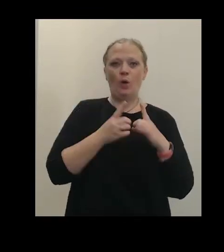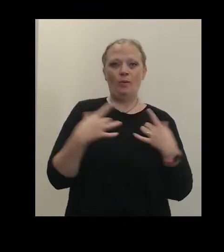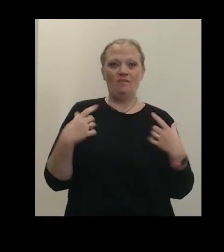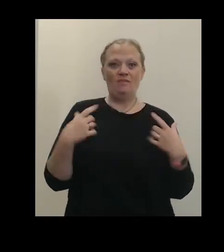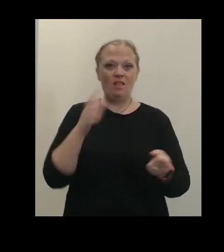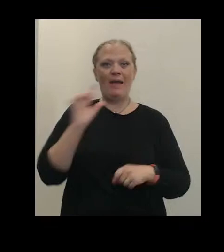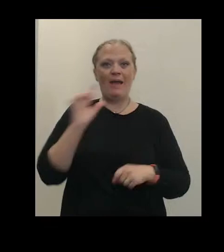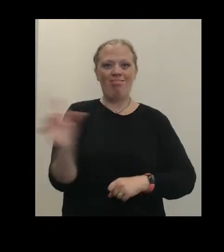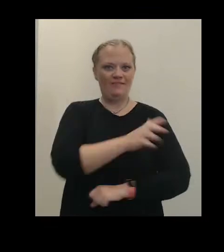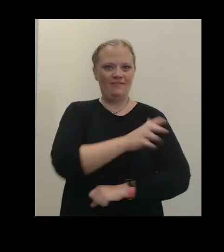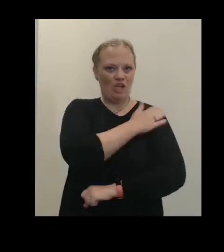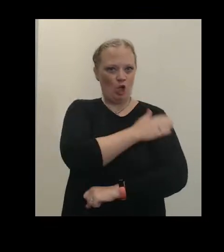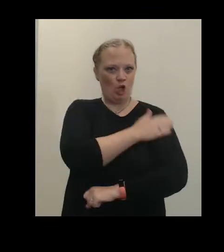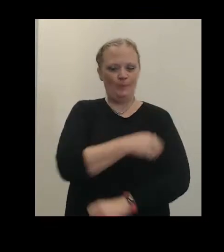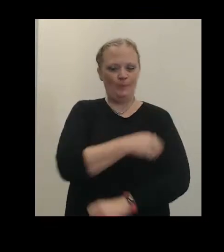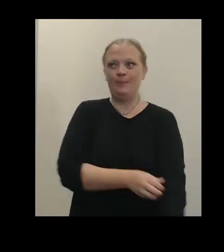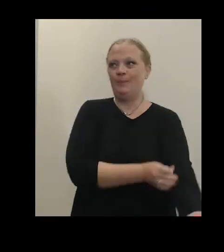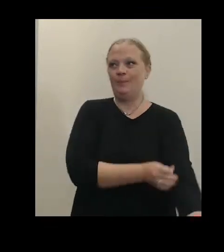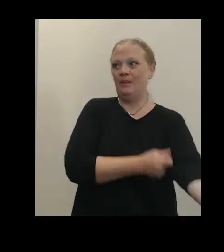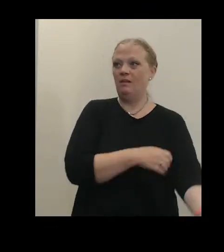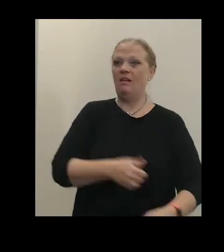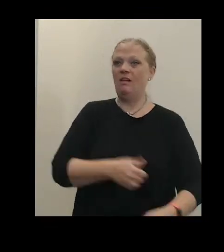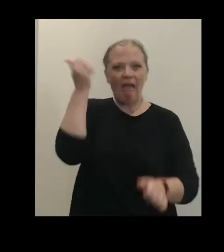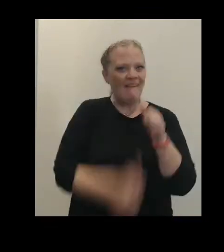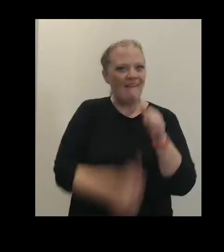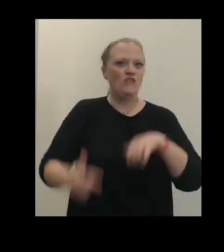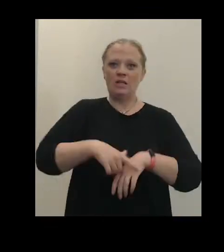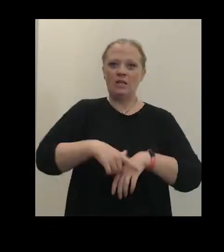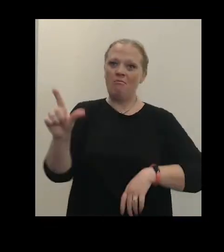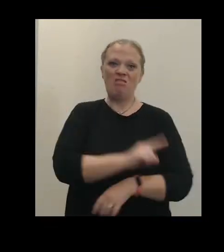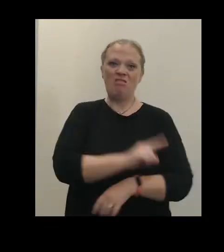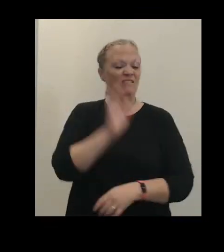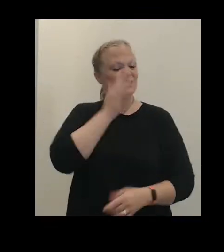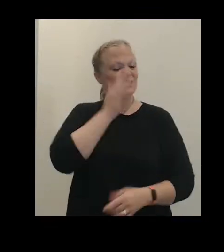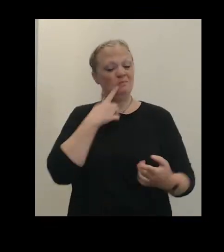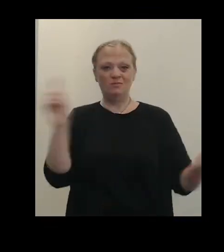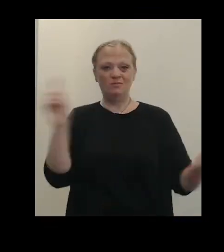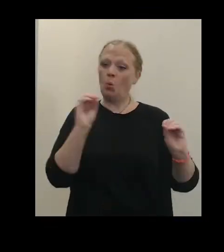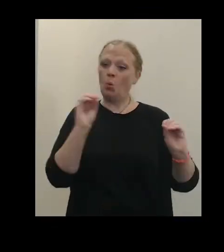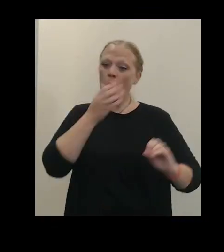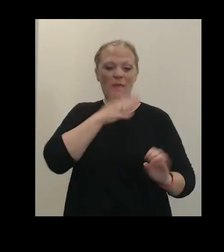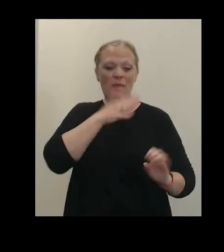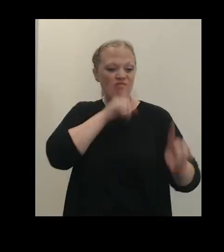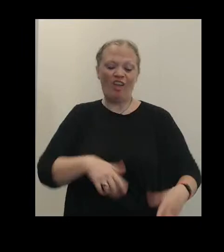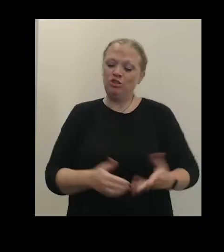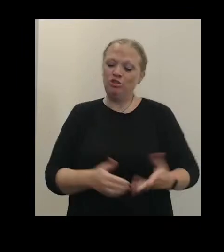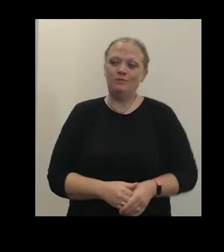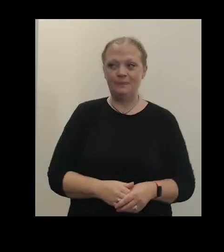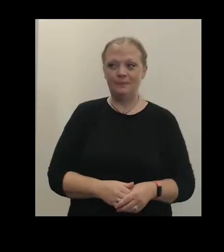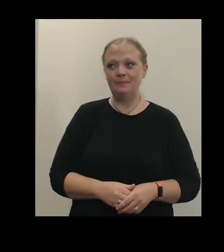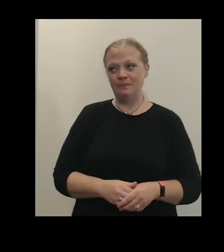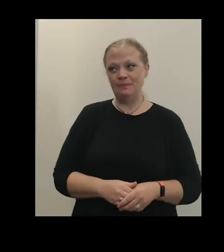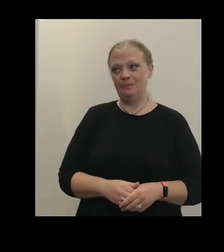arm. Gotten in the left arm every time, and it seemed to work well. Never really had a bad reaction.